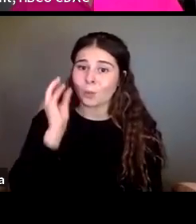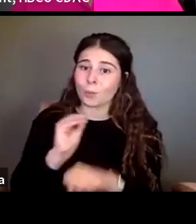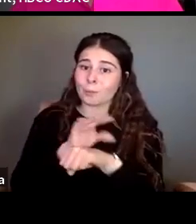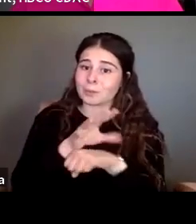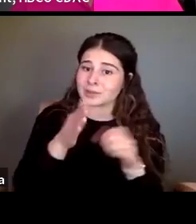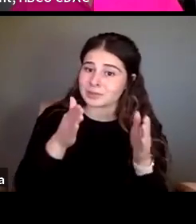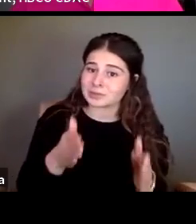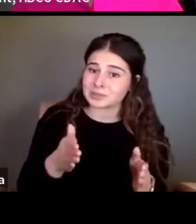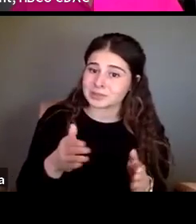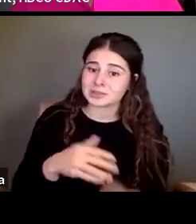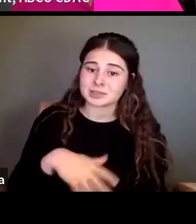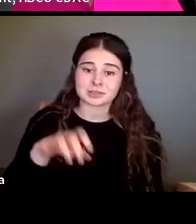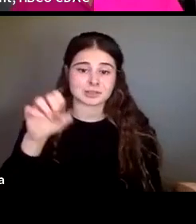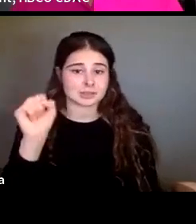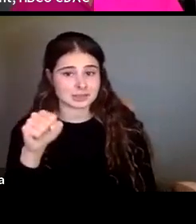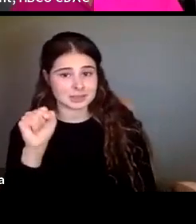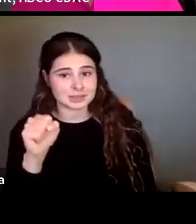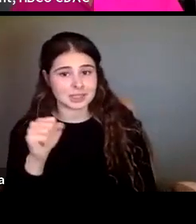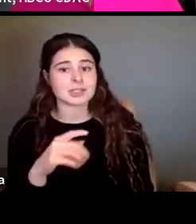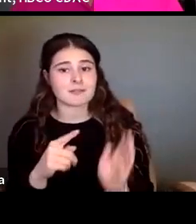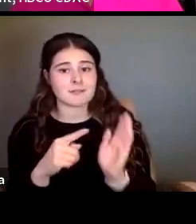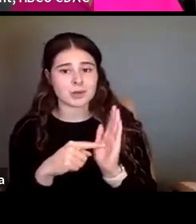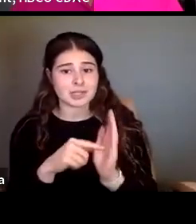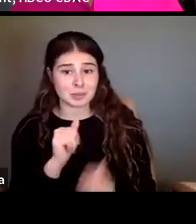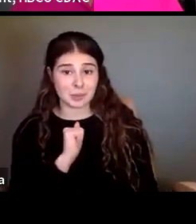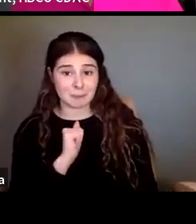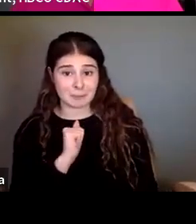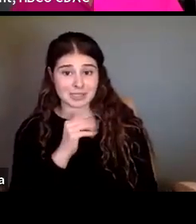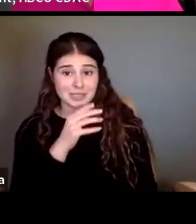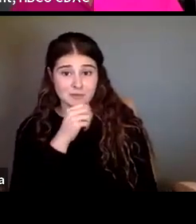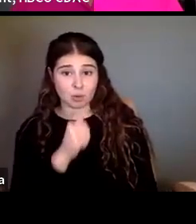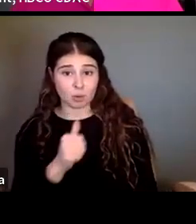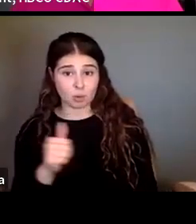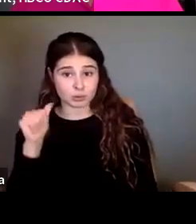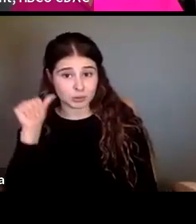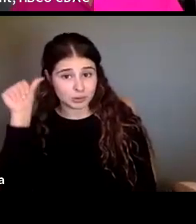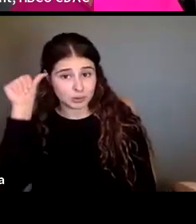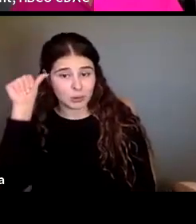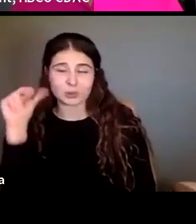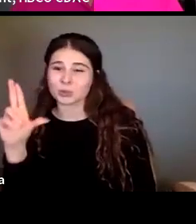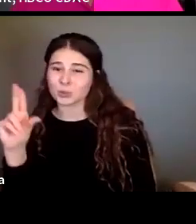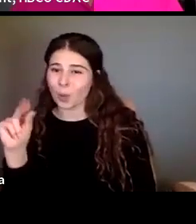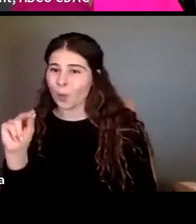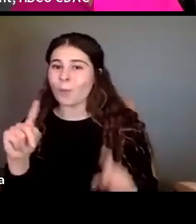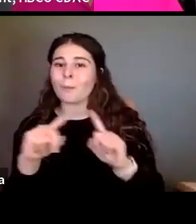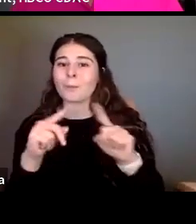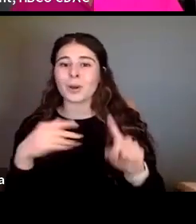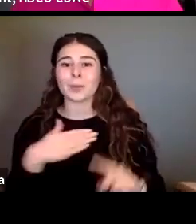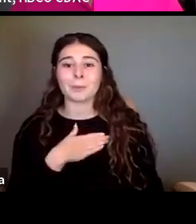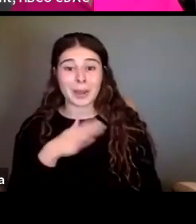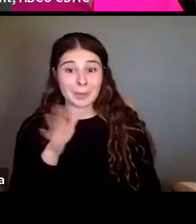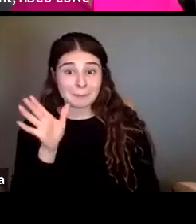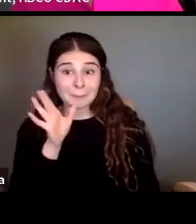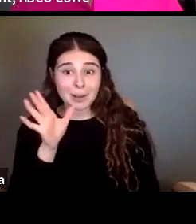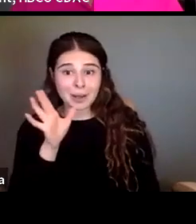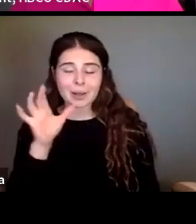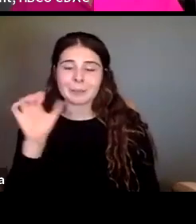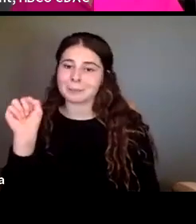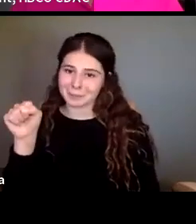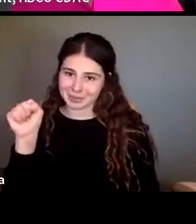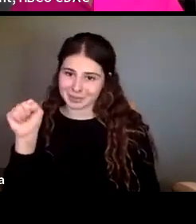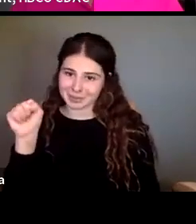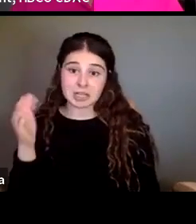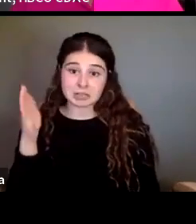is, right? And I'm going to be the one who will one day manage her money and manage her house and manage her finances. So